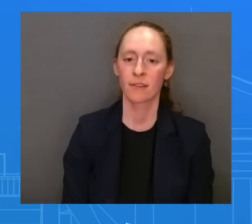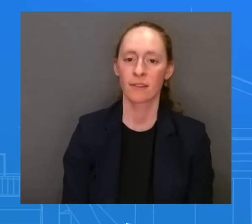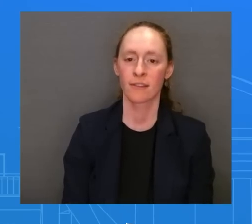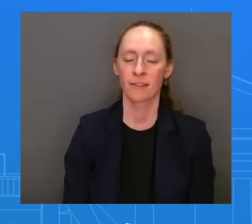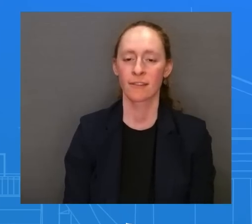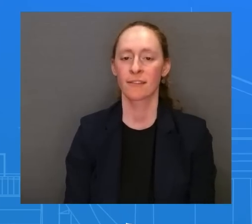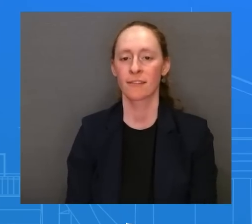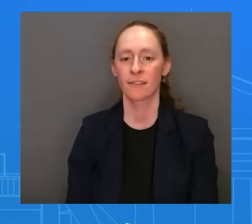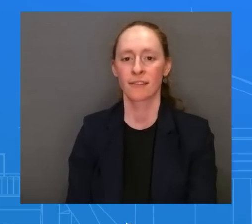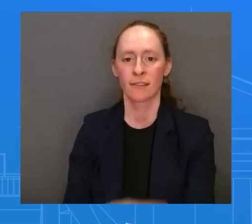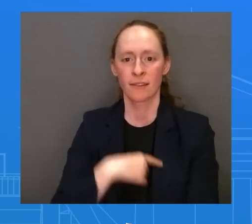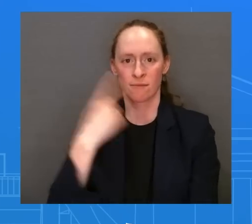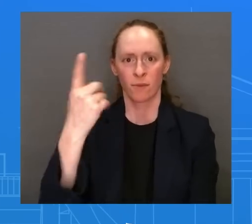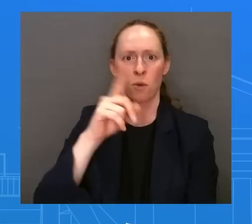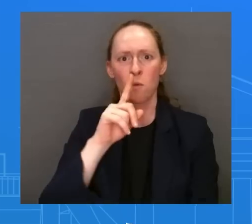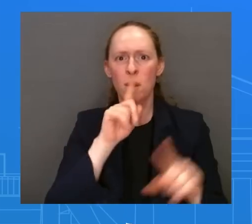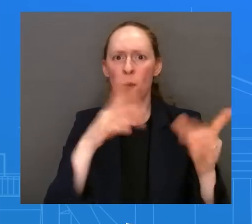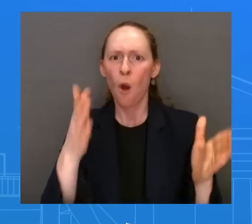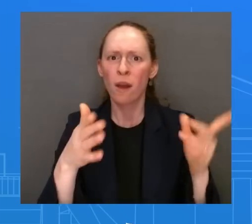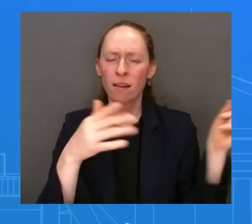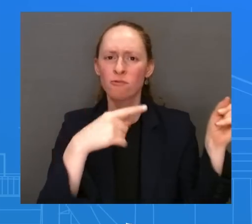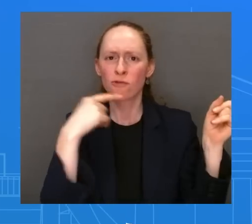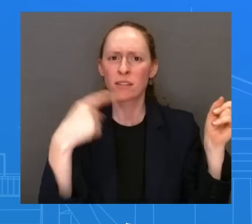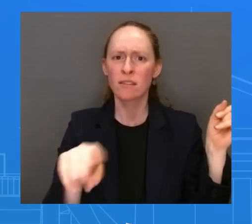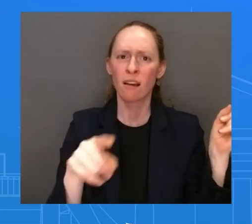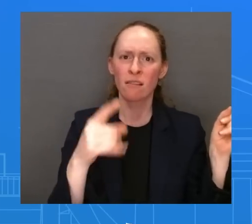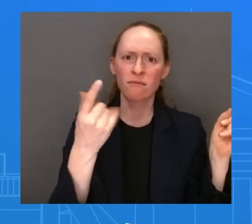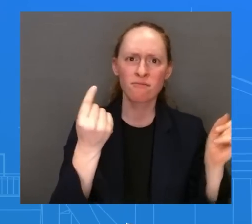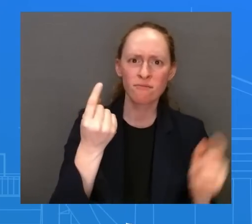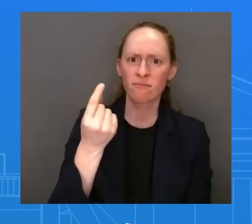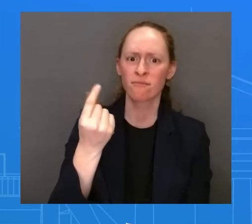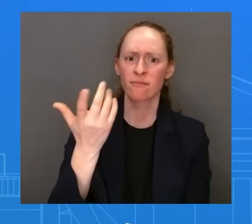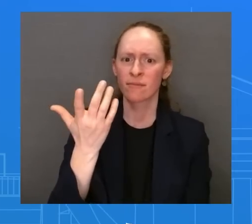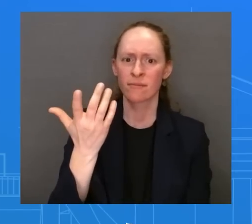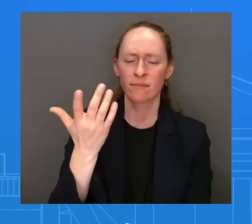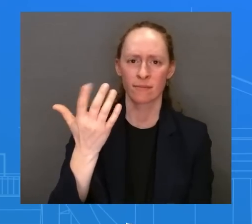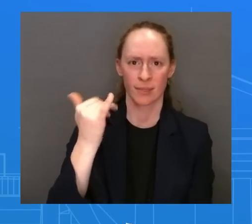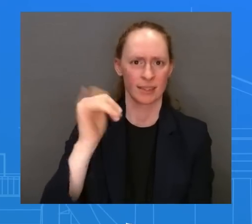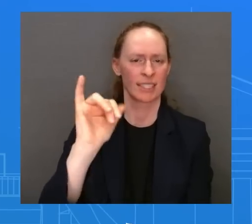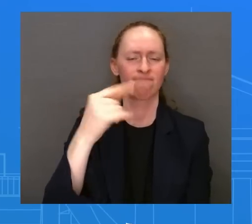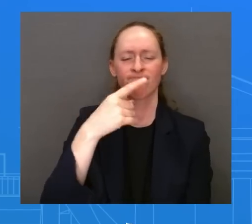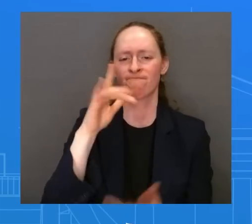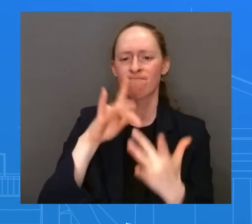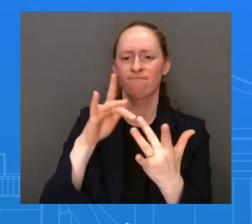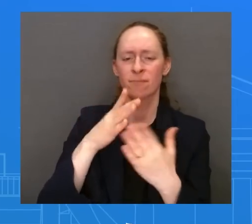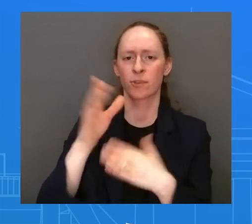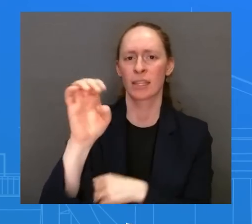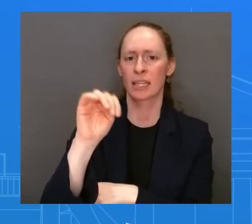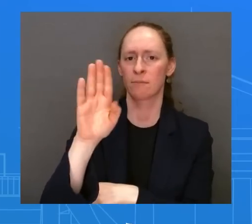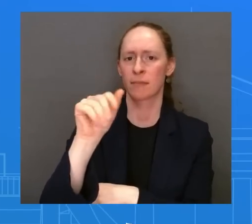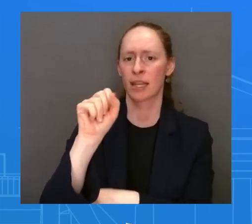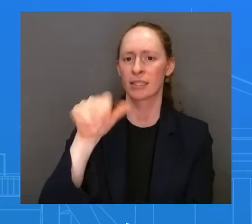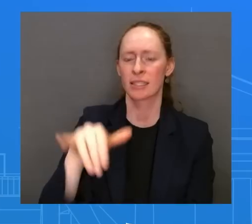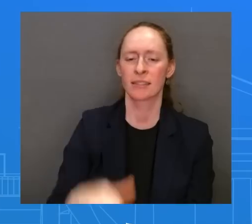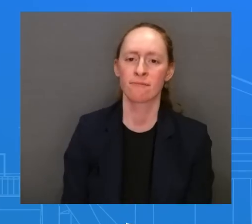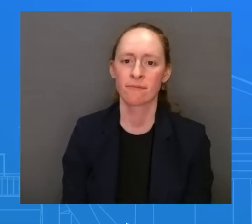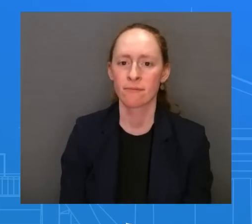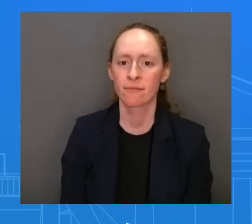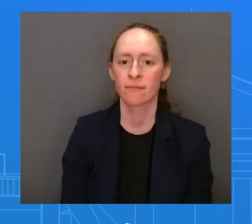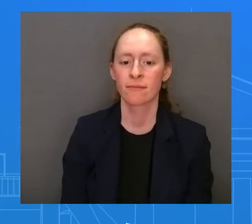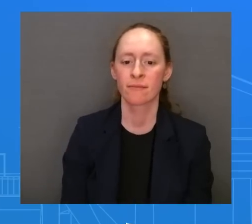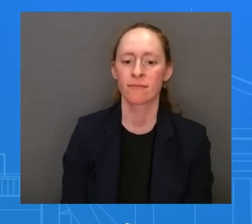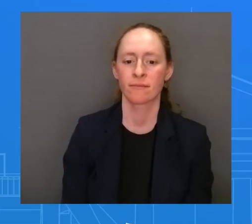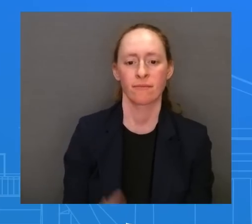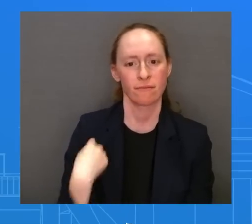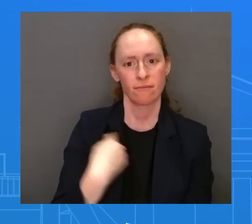in Moscow with the Russians I wish I had a good answer for that because it's inexcusable we need to get console access to Evan at what point would the administration